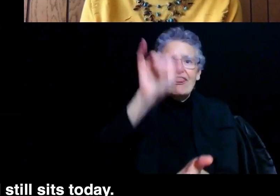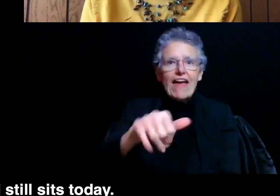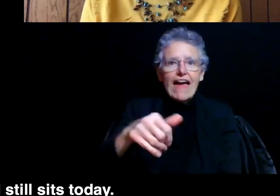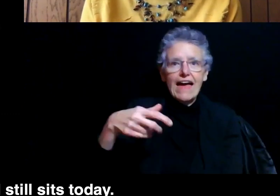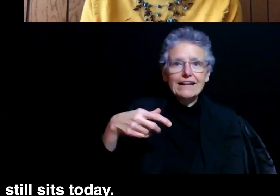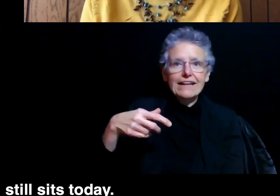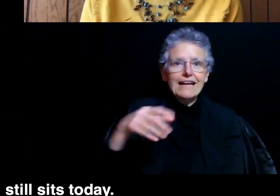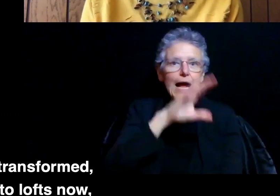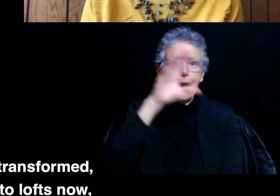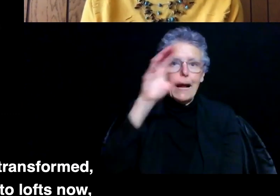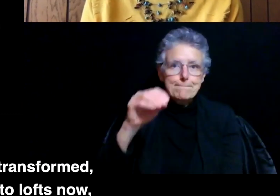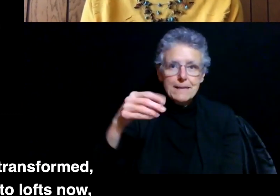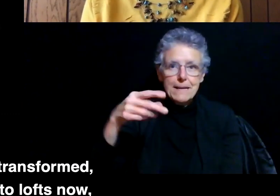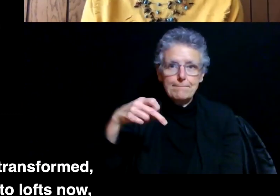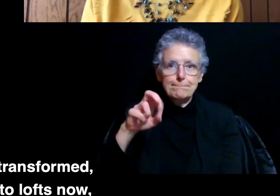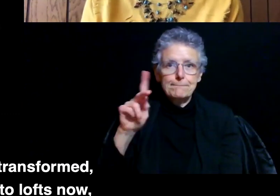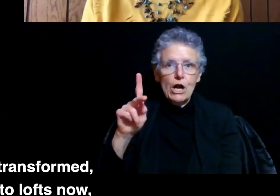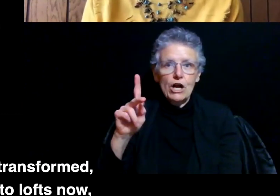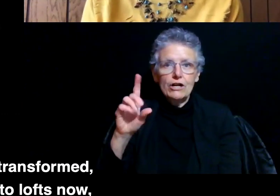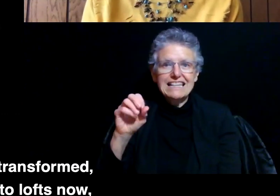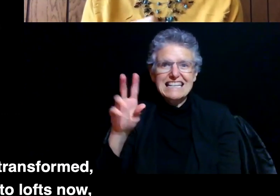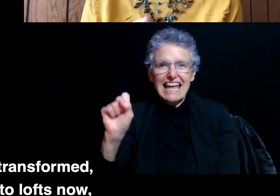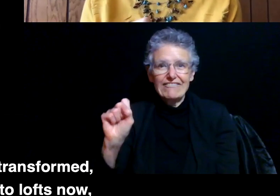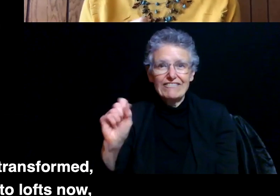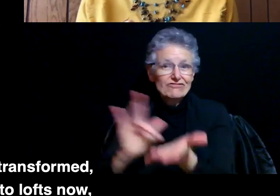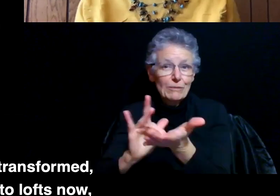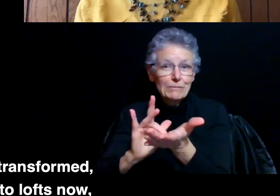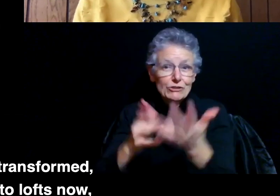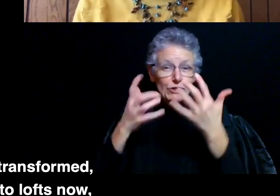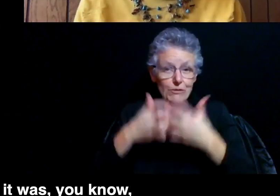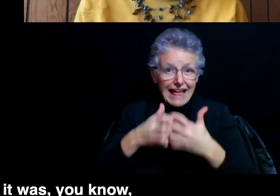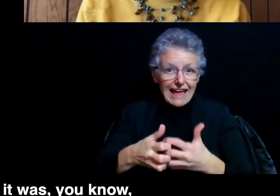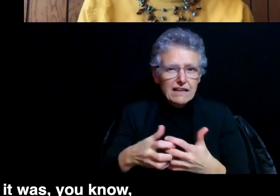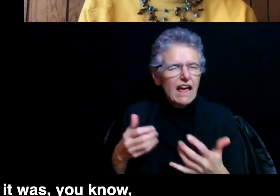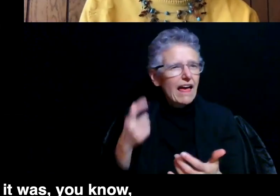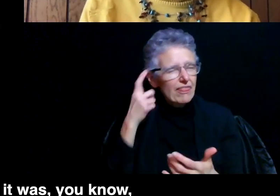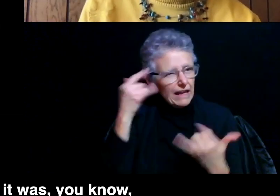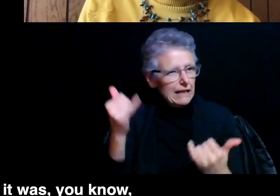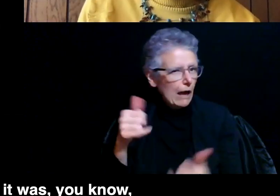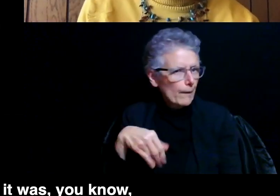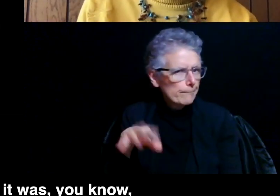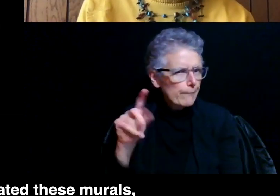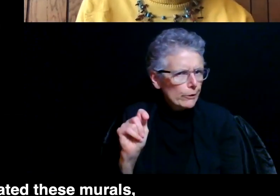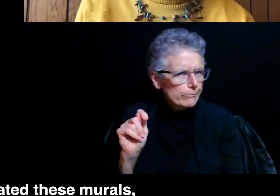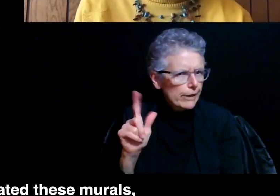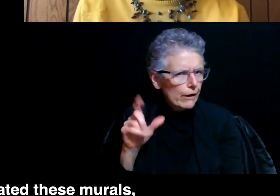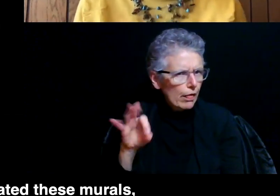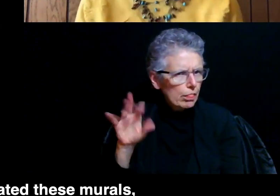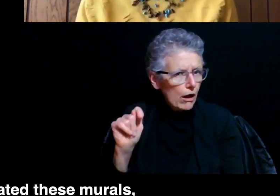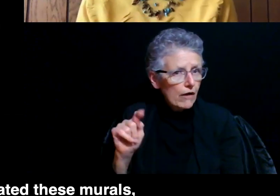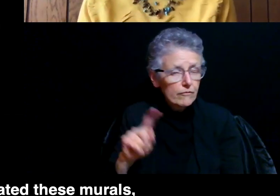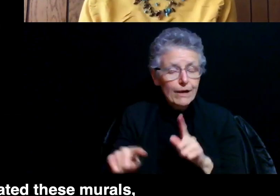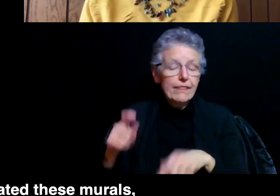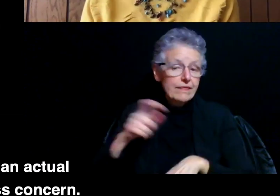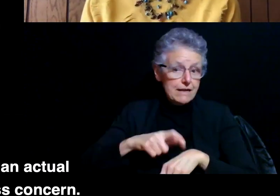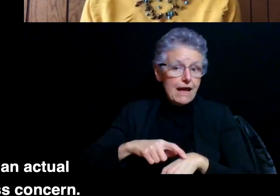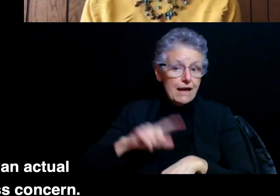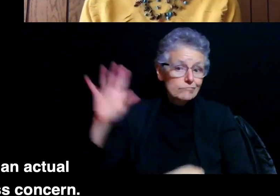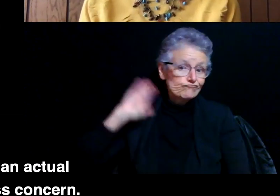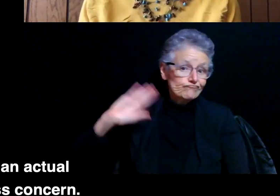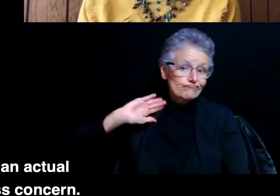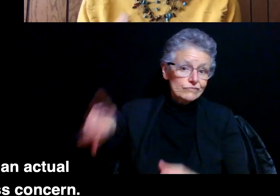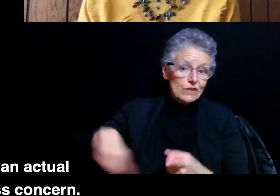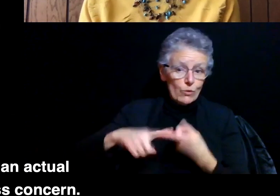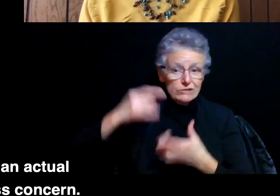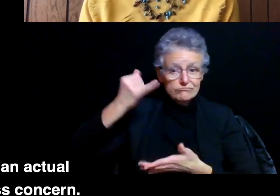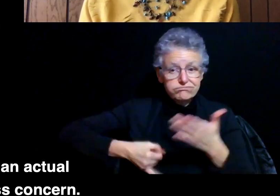still sits today. It's been transformed, I think, into lofts now, but at the time it was, that Rivera created these murals, it was